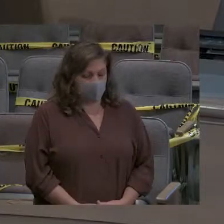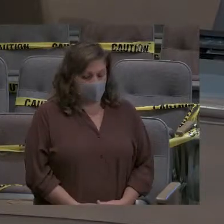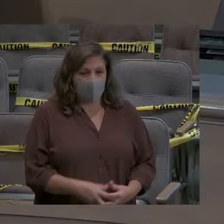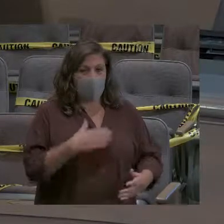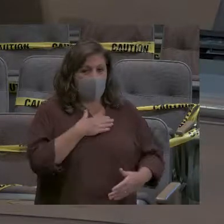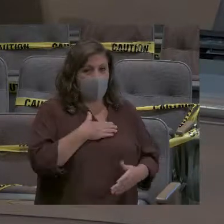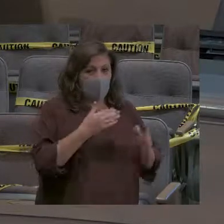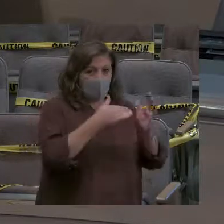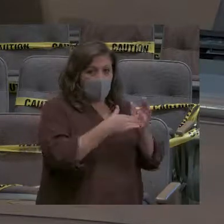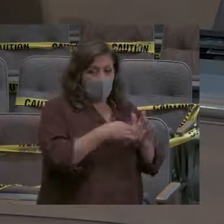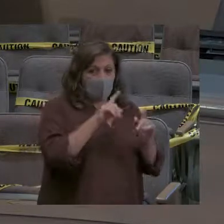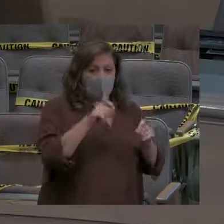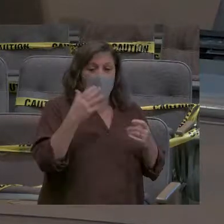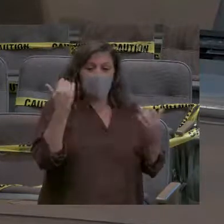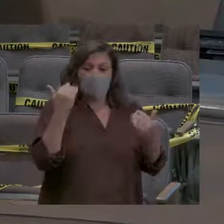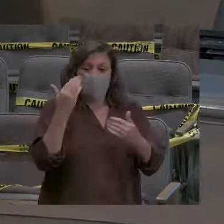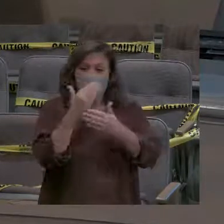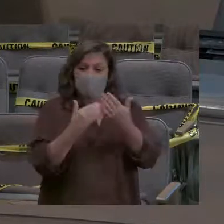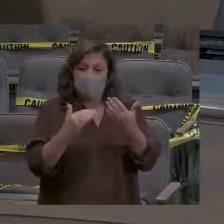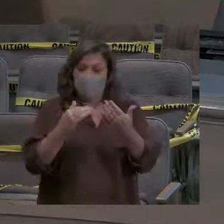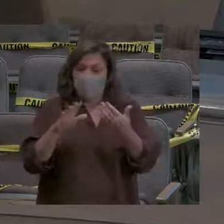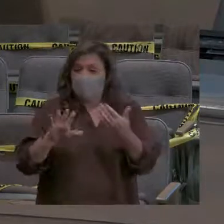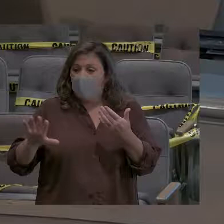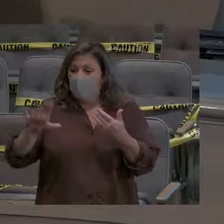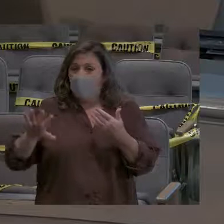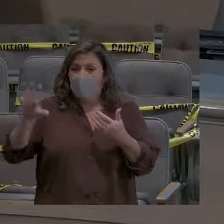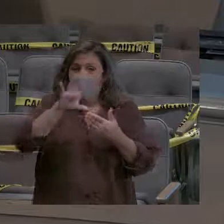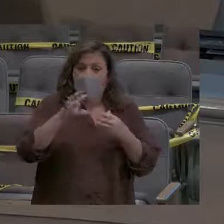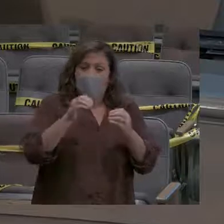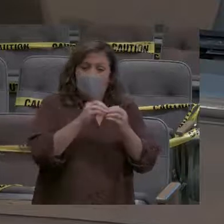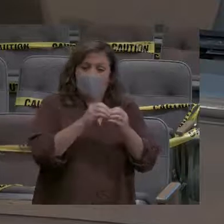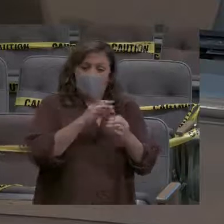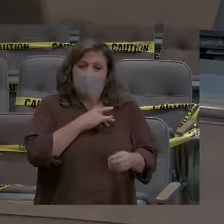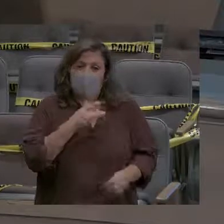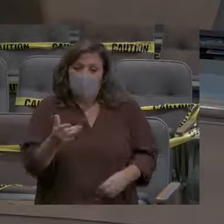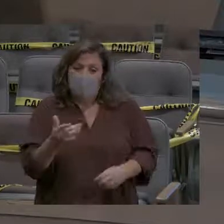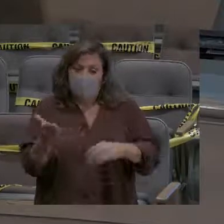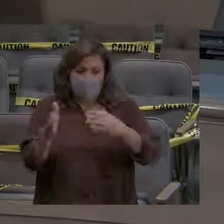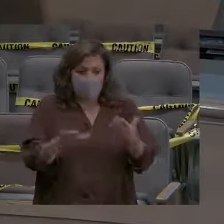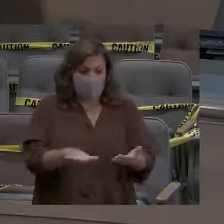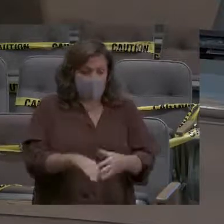Fowler? Why might certain zip codes be more prone to COVID-19 death?